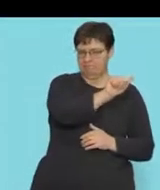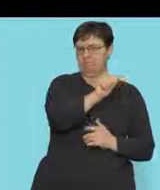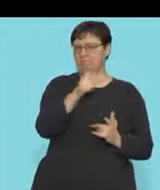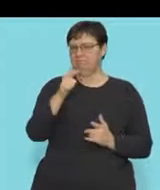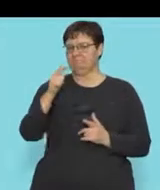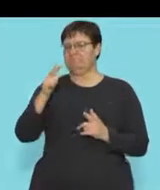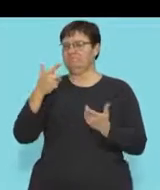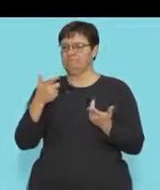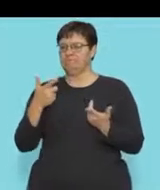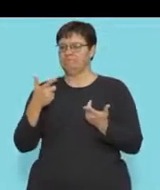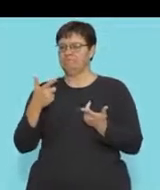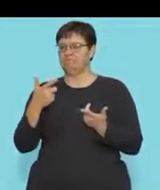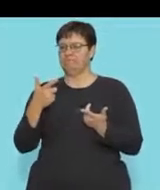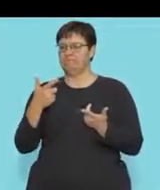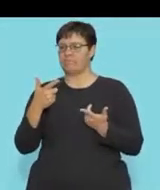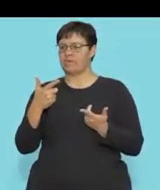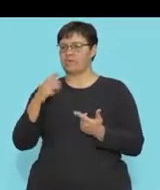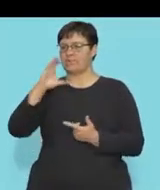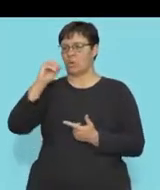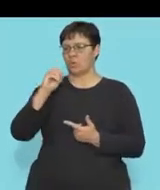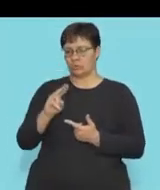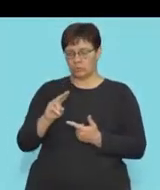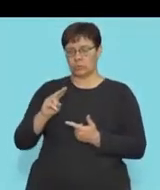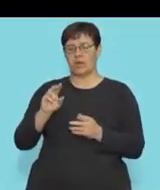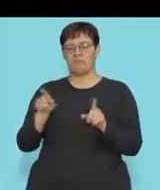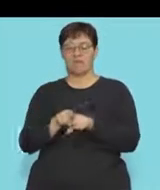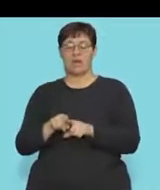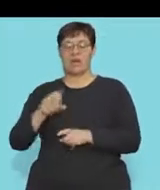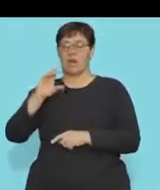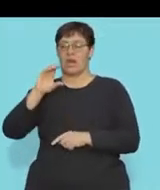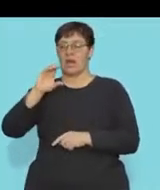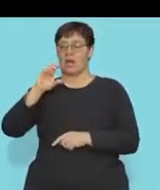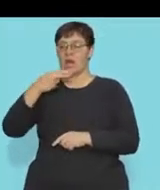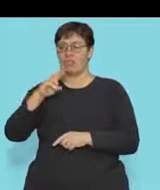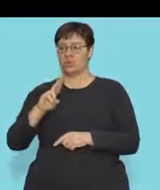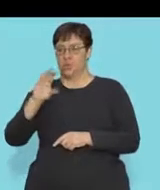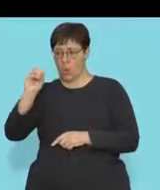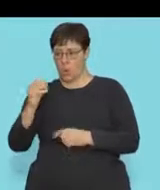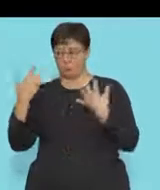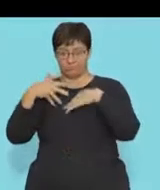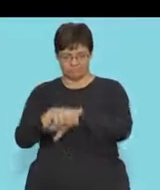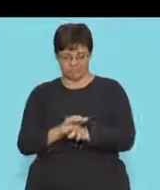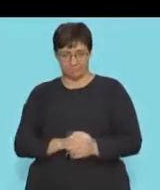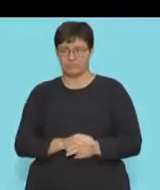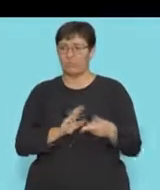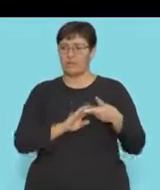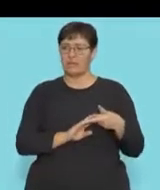it's a catalyst in the combination of carbon dioxide and water. B, as one of the